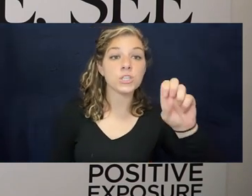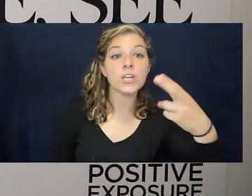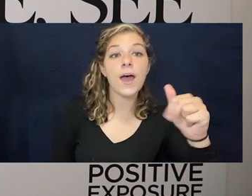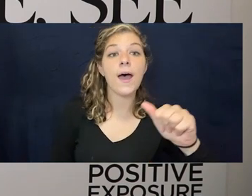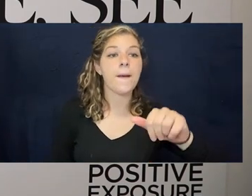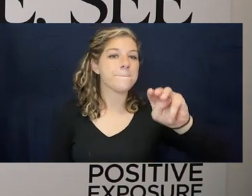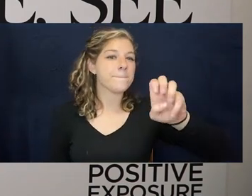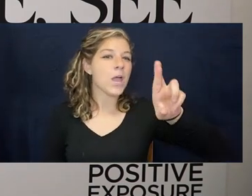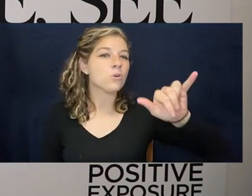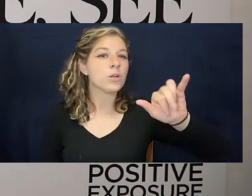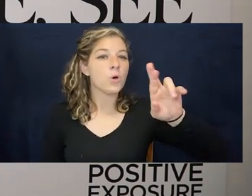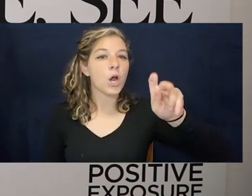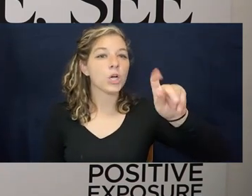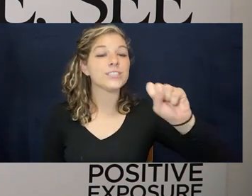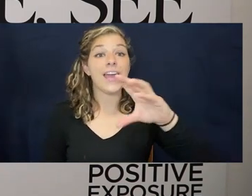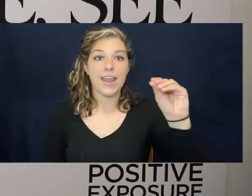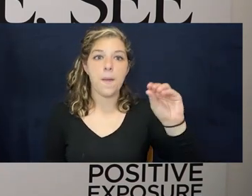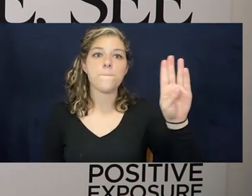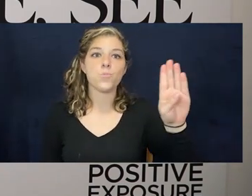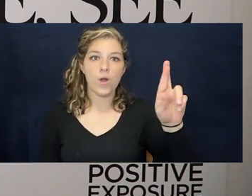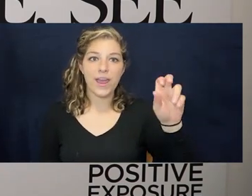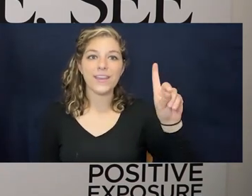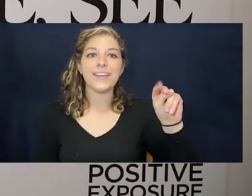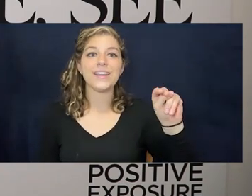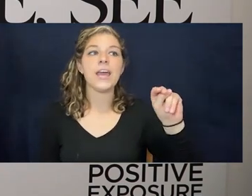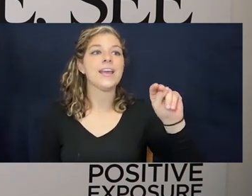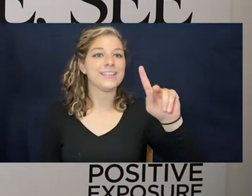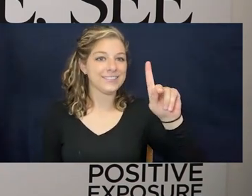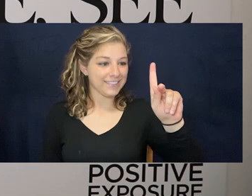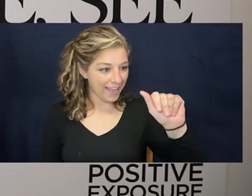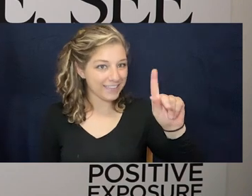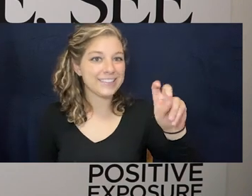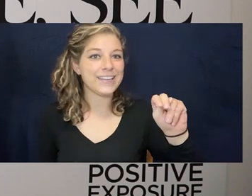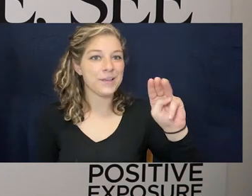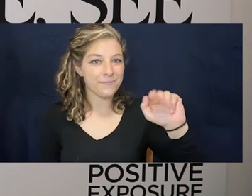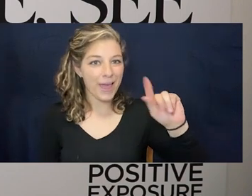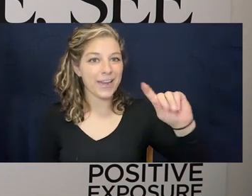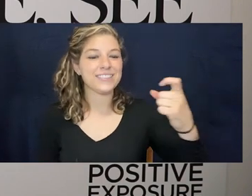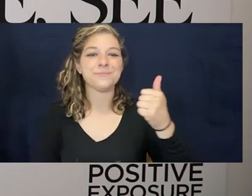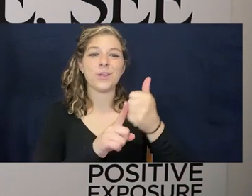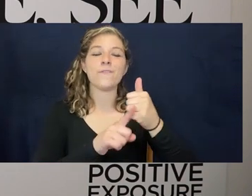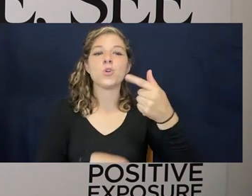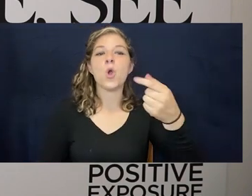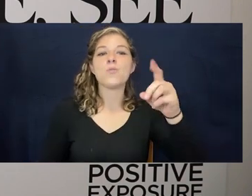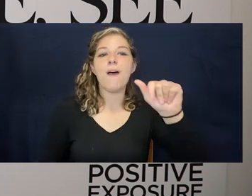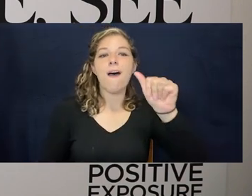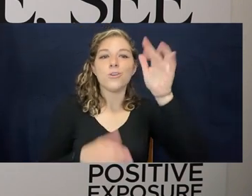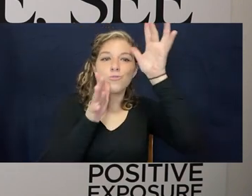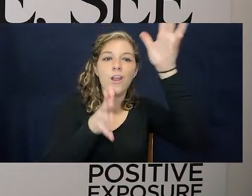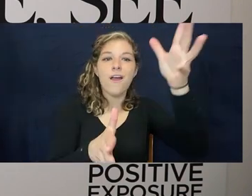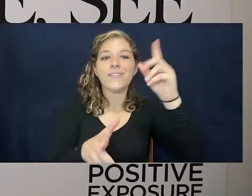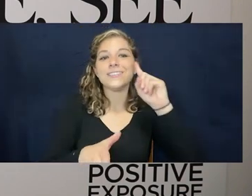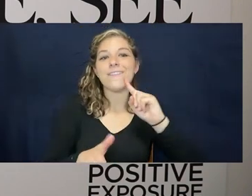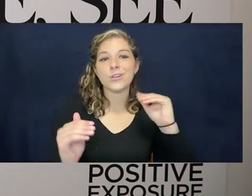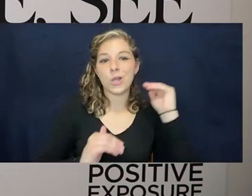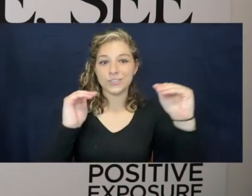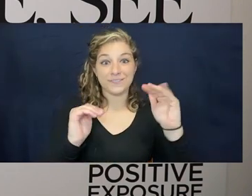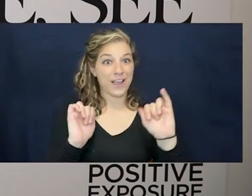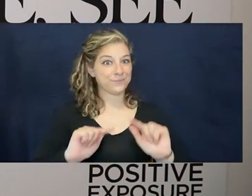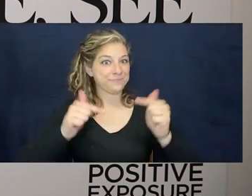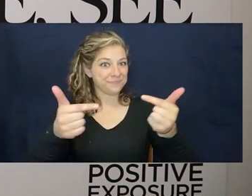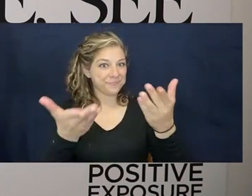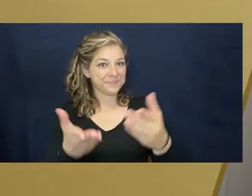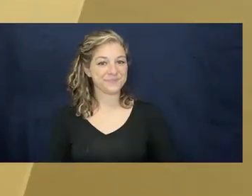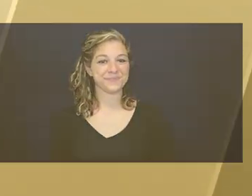Edmond, Portia Cena, the Merry Rockers, and Brandon Kazen Maddox, Gota, or grandchild of deaf